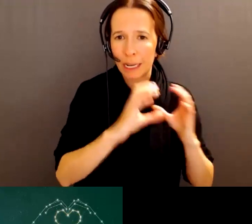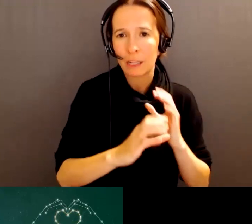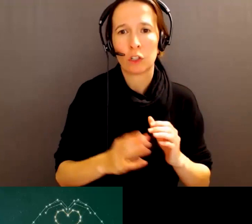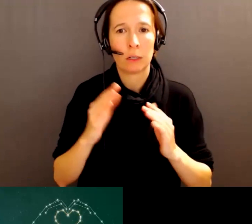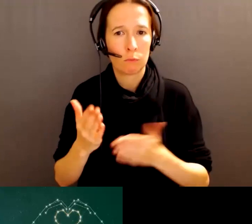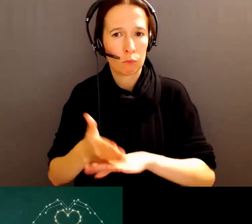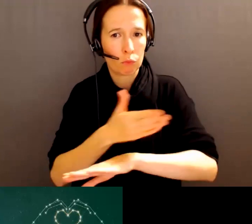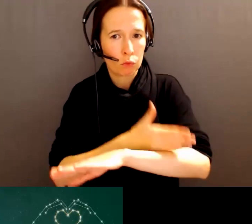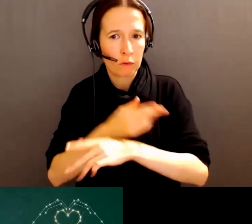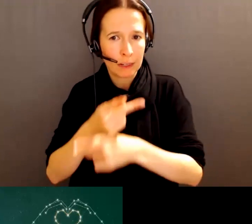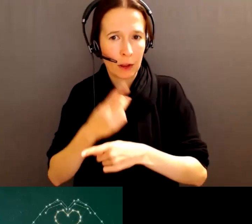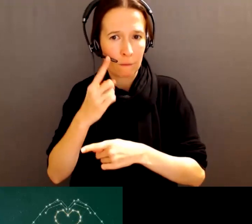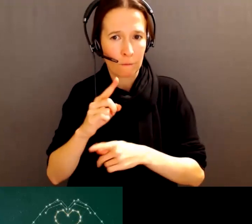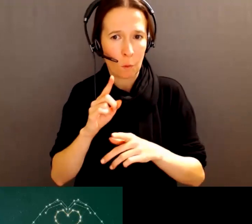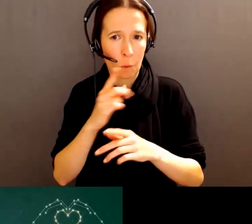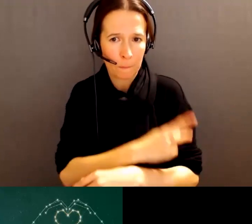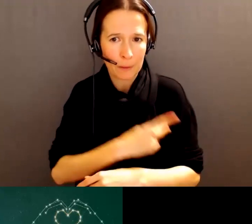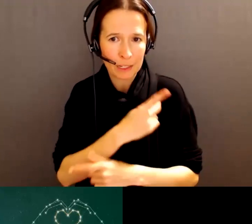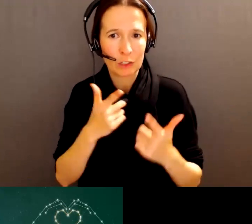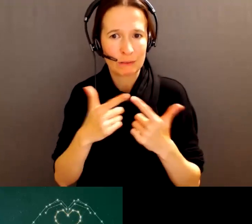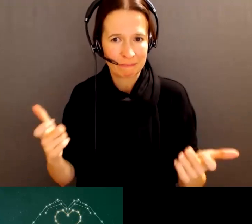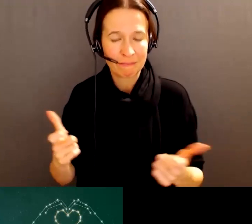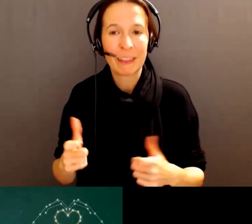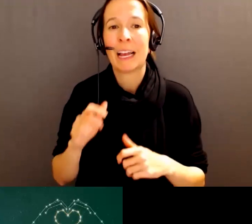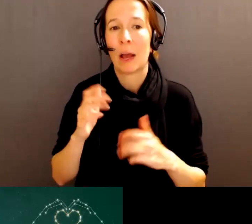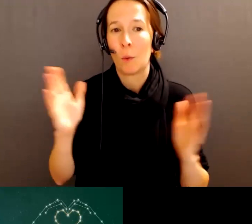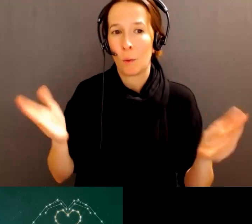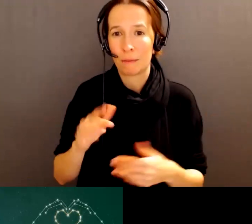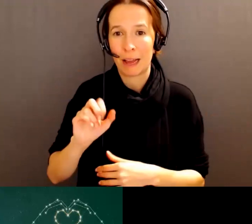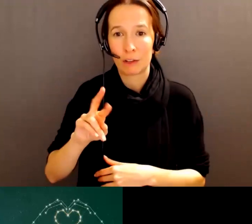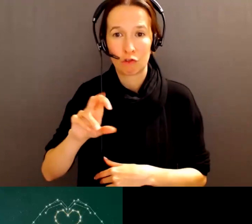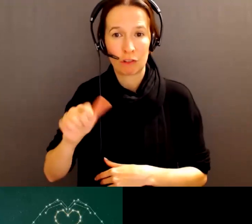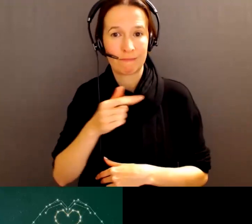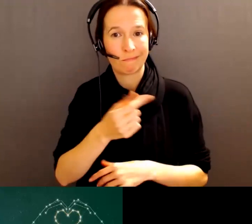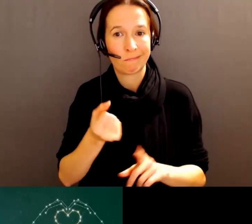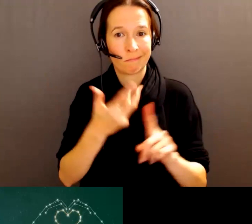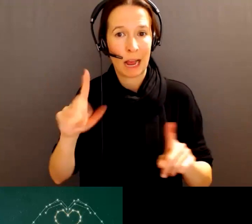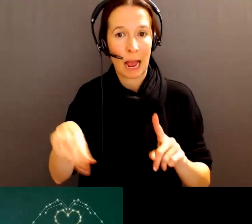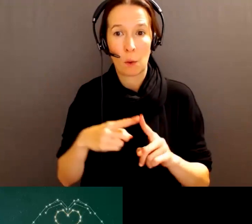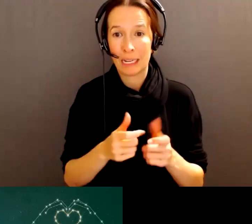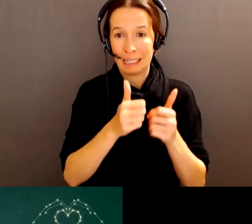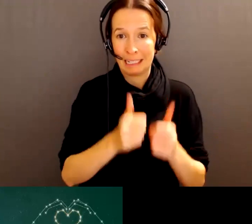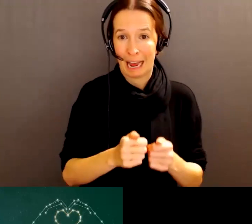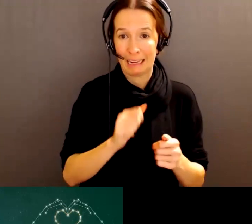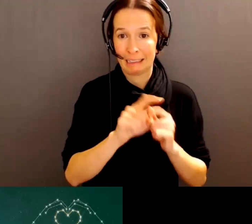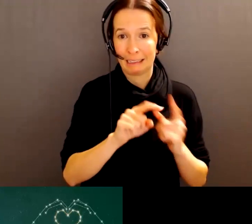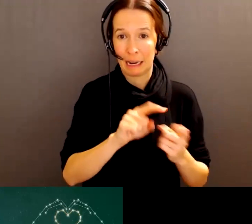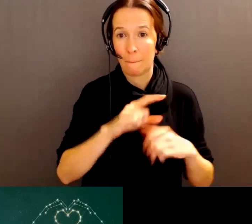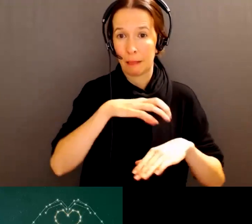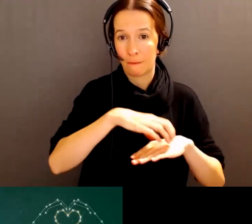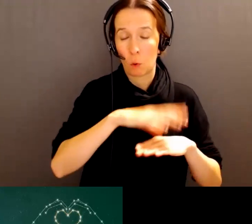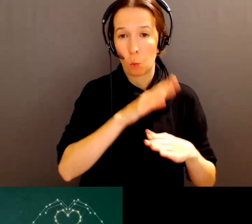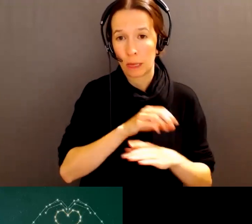patients. Please join me in welcoming Astrid on a talk about how a text messaging platform can impact care